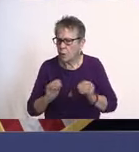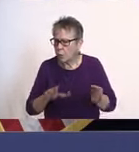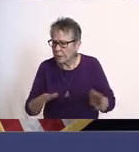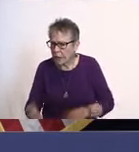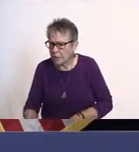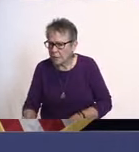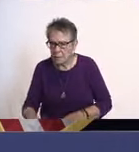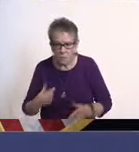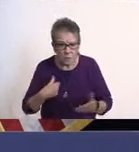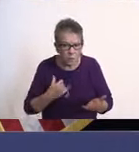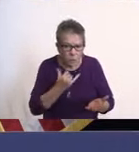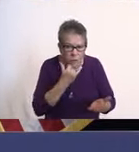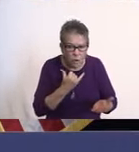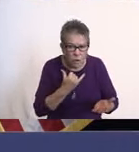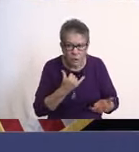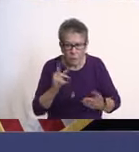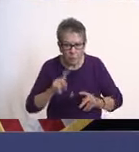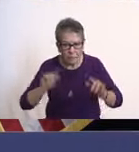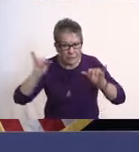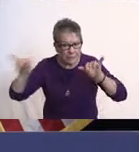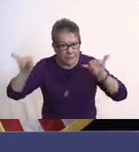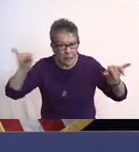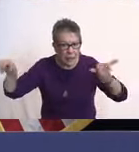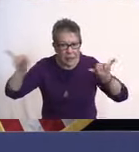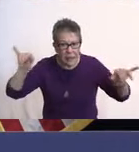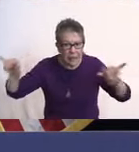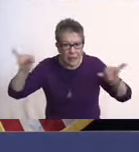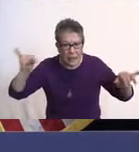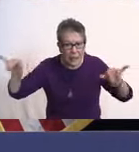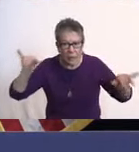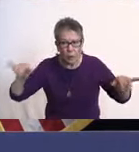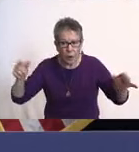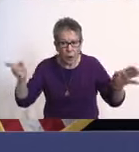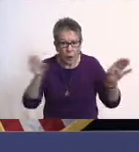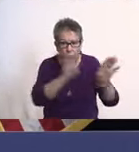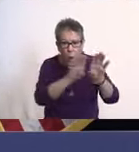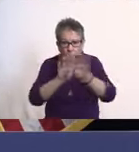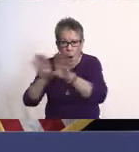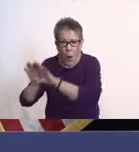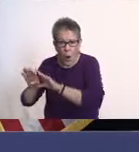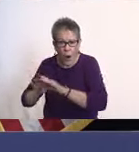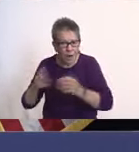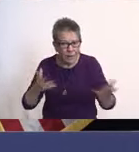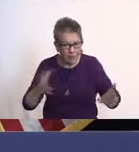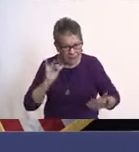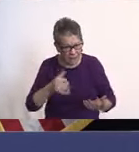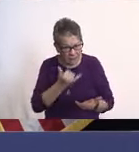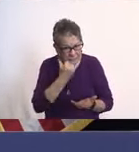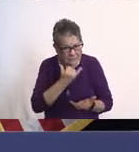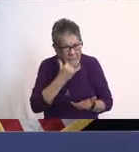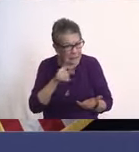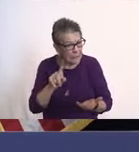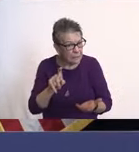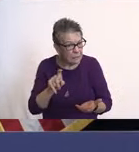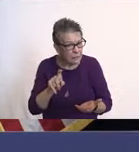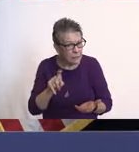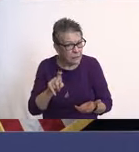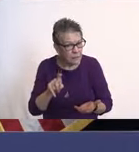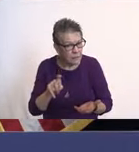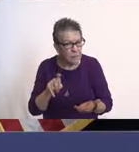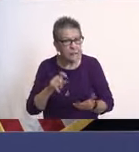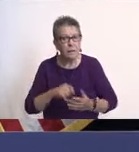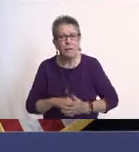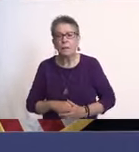of 2020? Commissioner, I just want a little clarification on the numbers that we saw before. When you put up your chart that indicated the